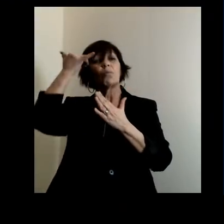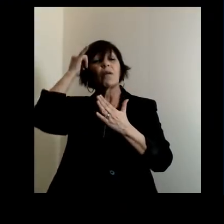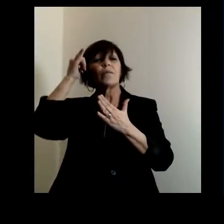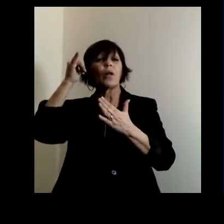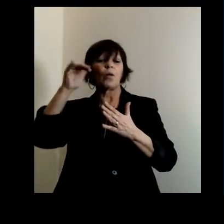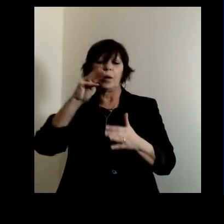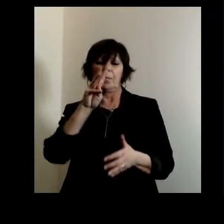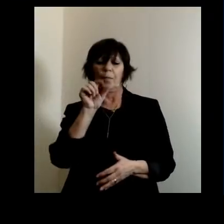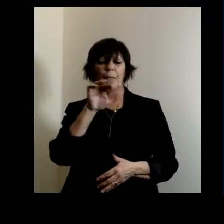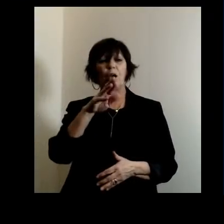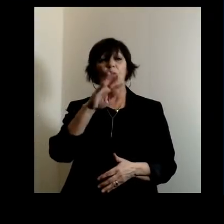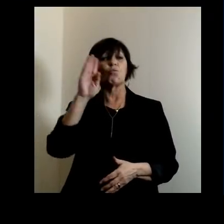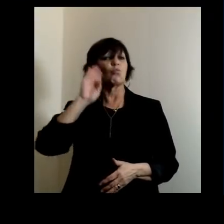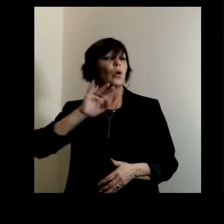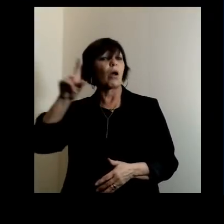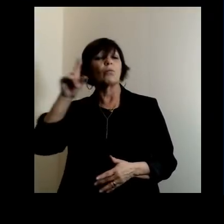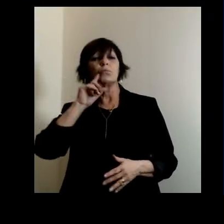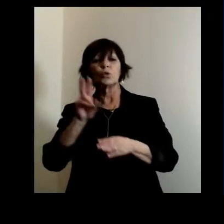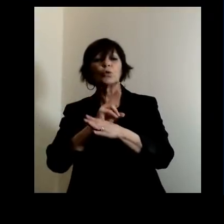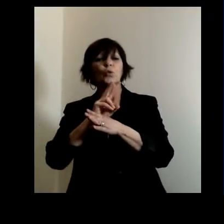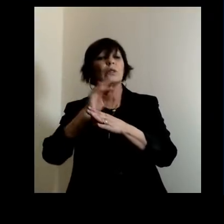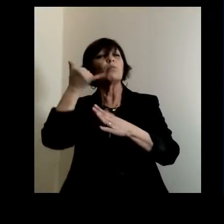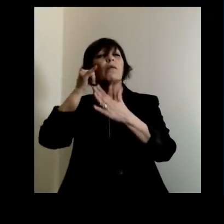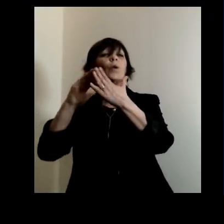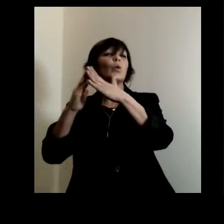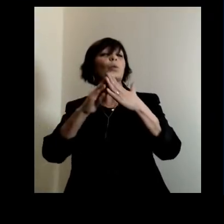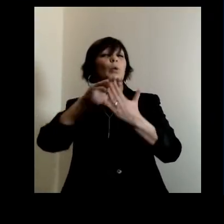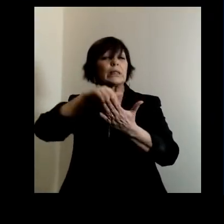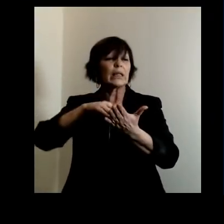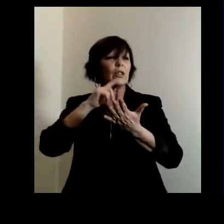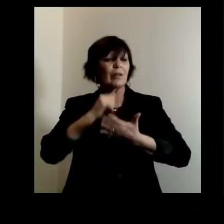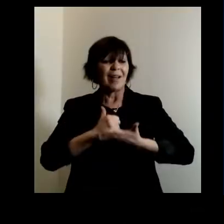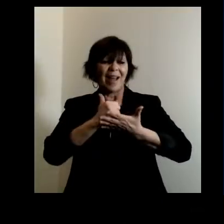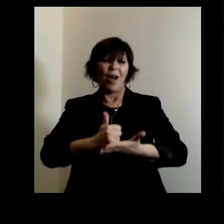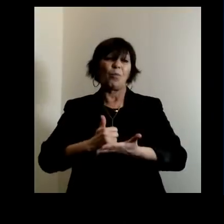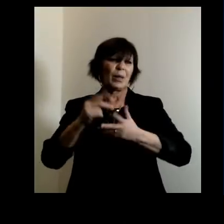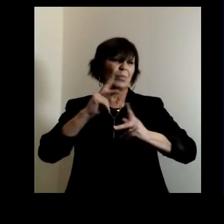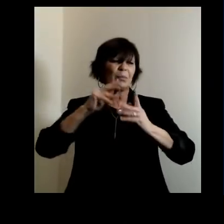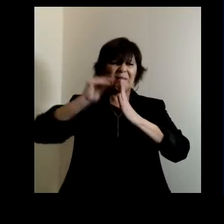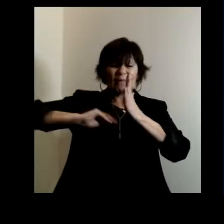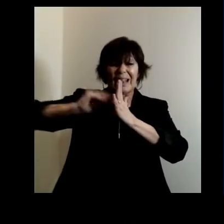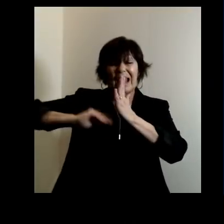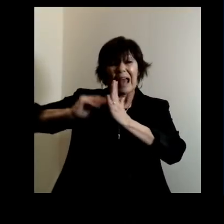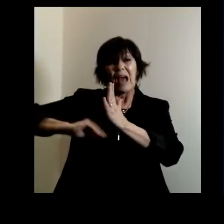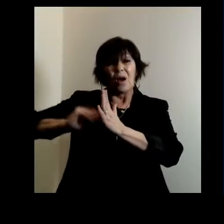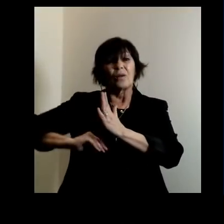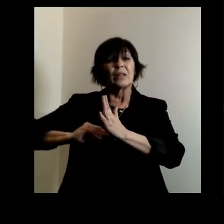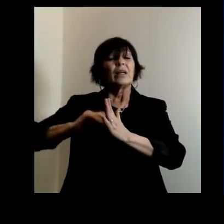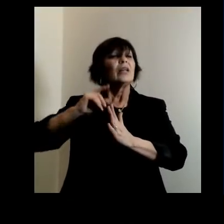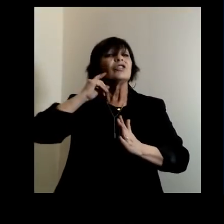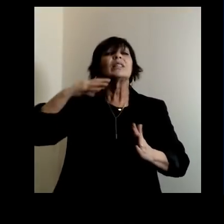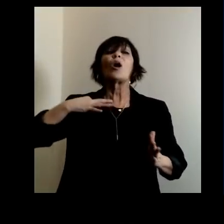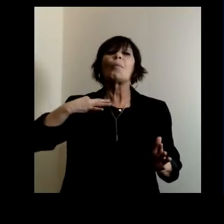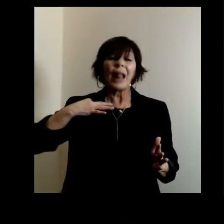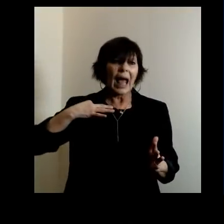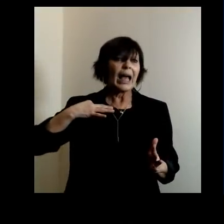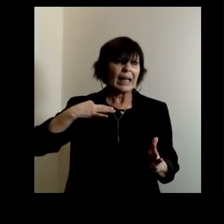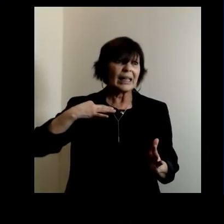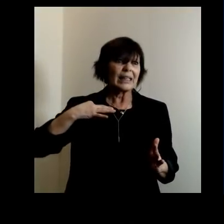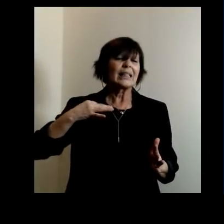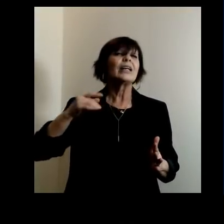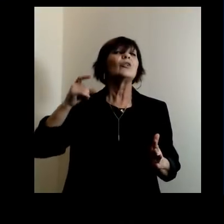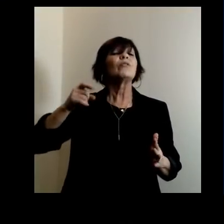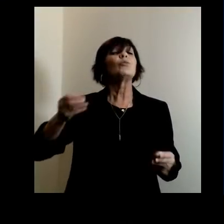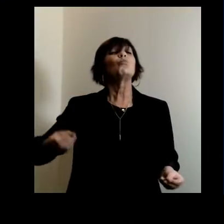they've been using many of the Buffalo community centers, are assisting households with completing the application. Just applying for it was not enough. You still